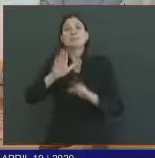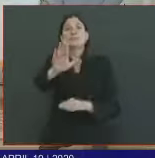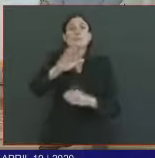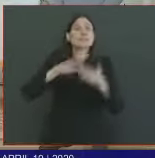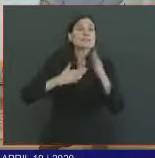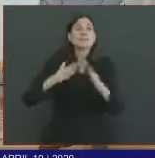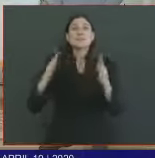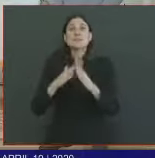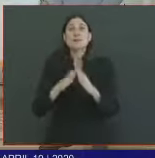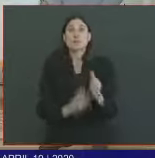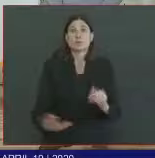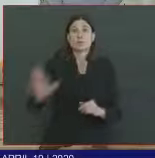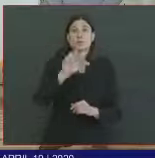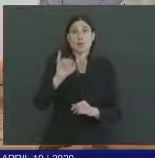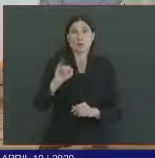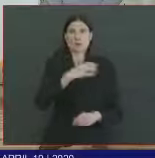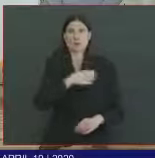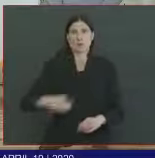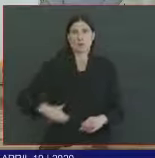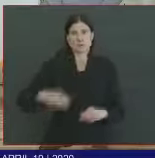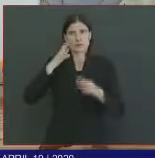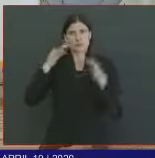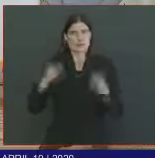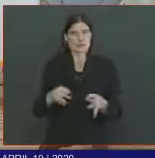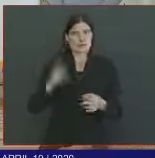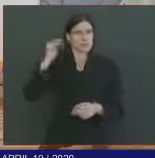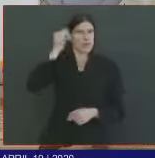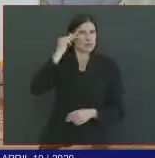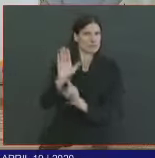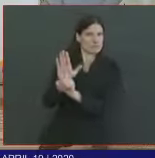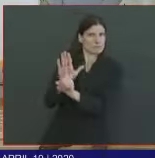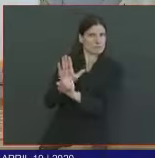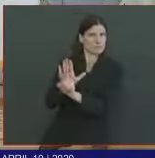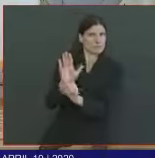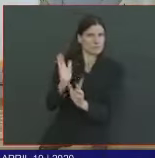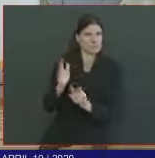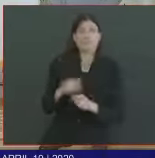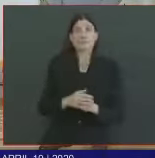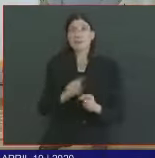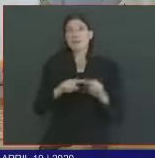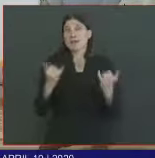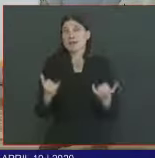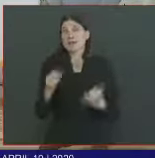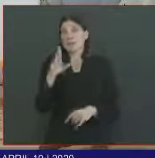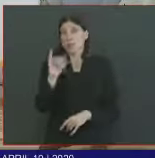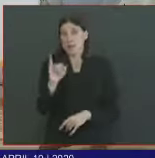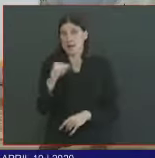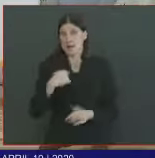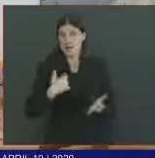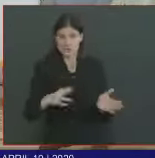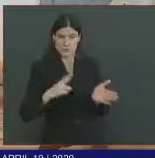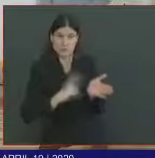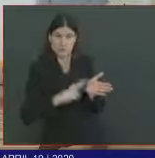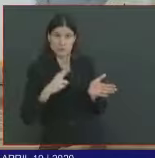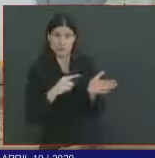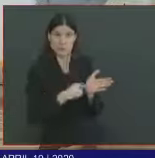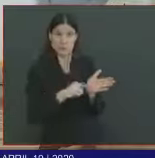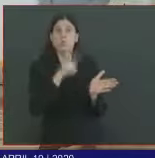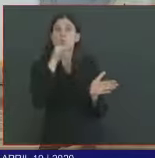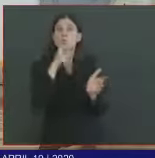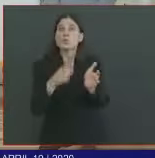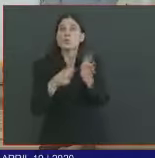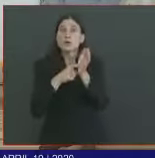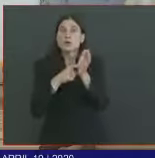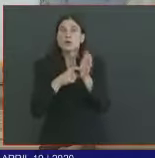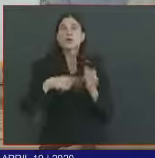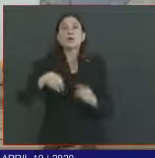mouth every time you're in any retail operation, or at work, or anywhere. Elise Major